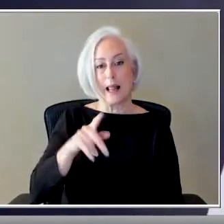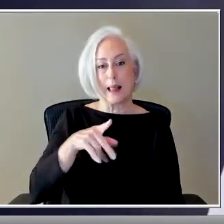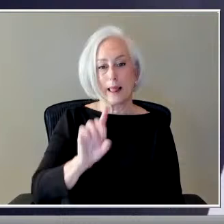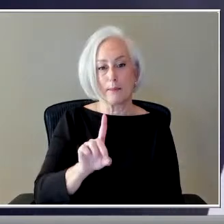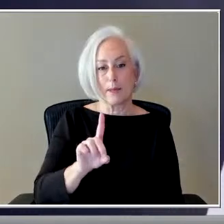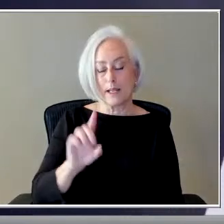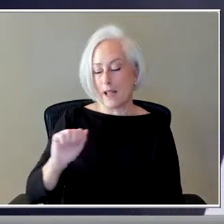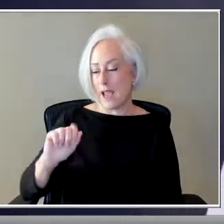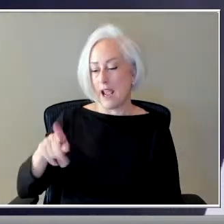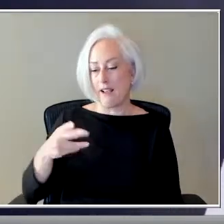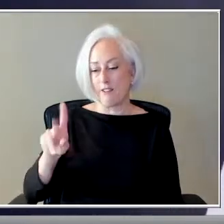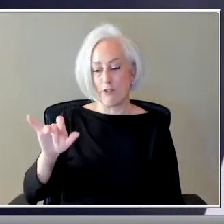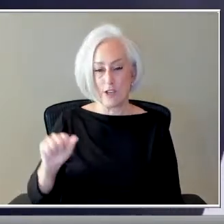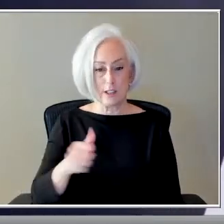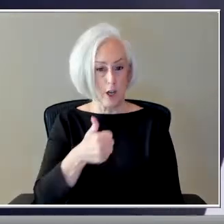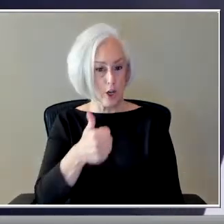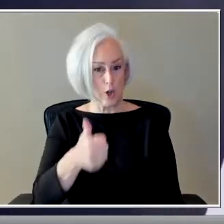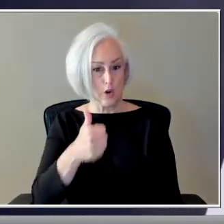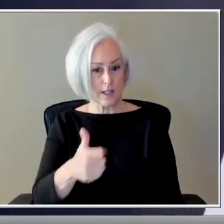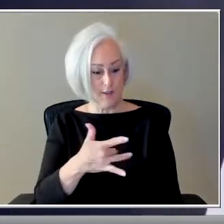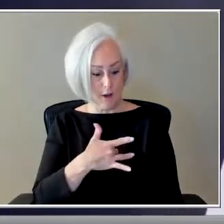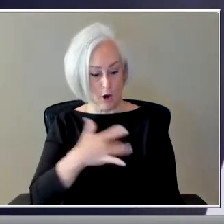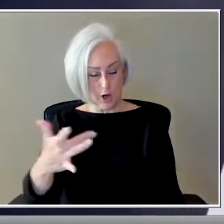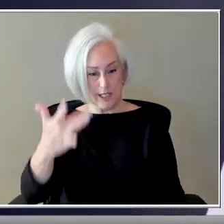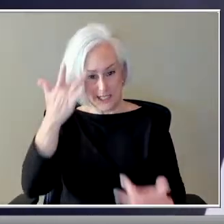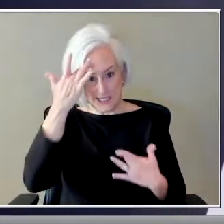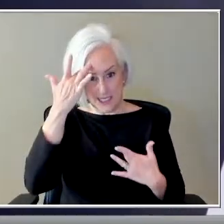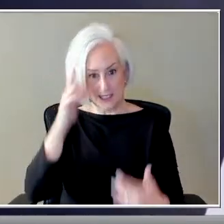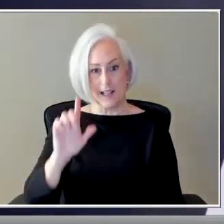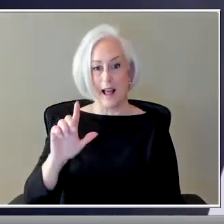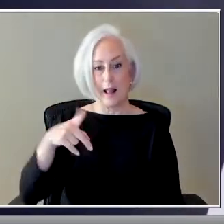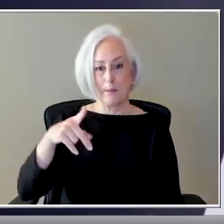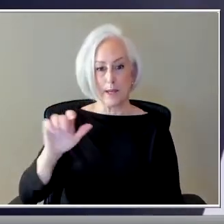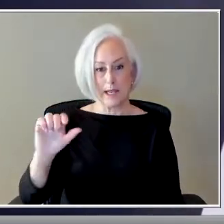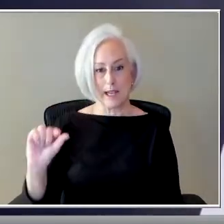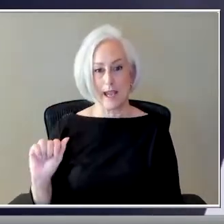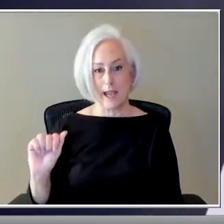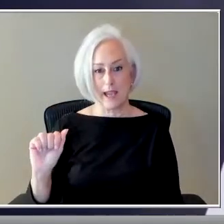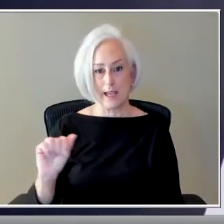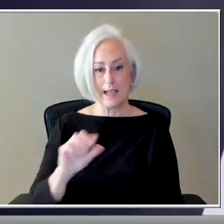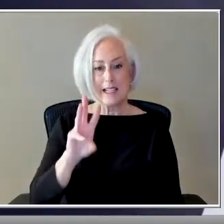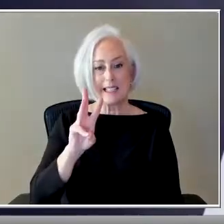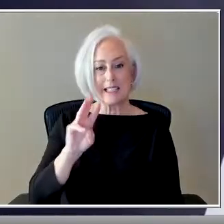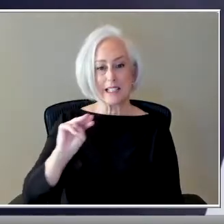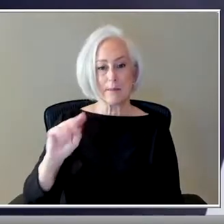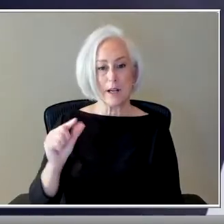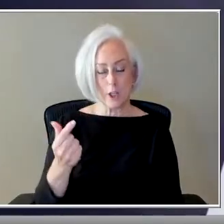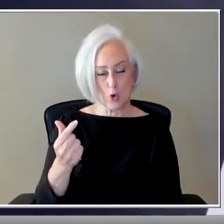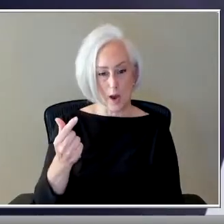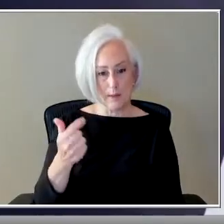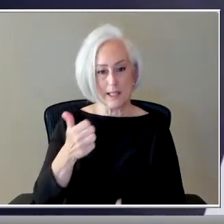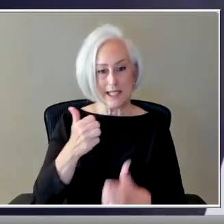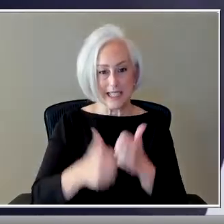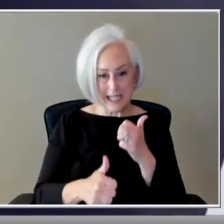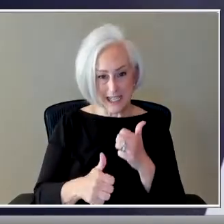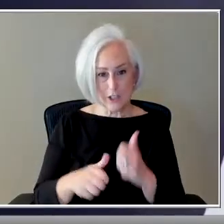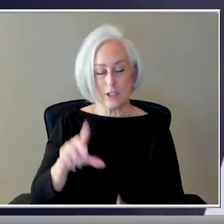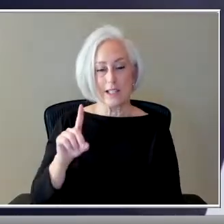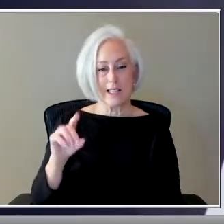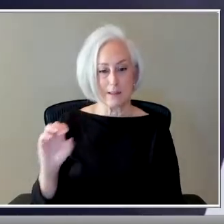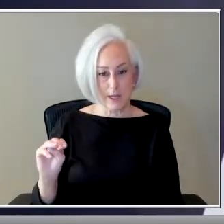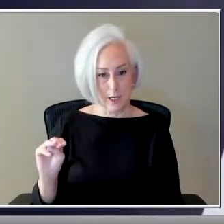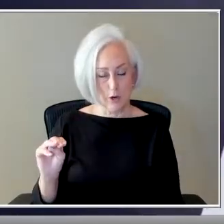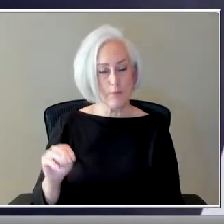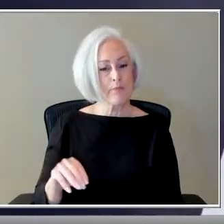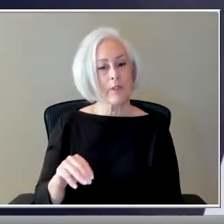cardiovascular disease and you have an Lp(a) above 60 milligrams per deciliter or 130 nanomoles per liter,